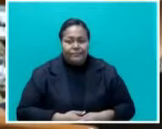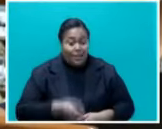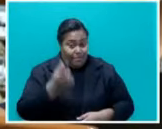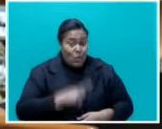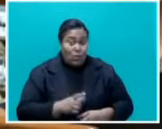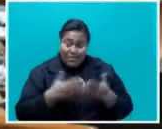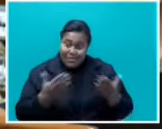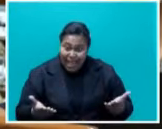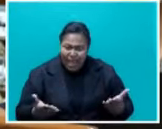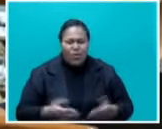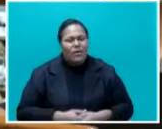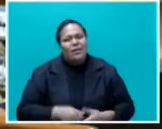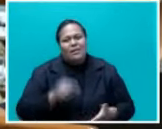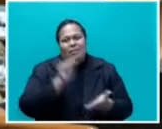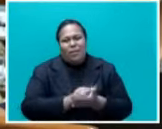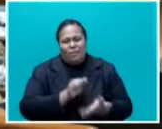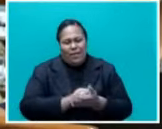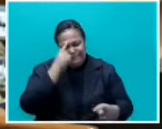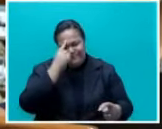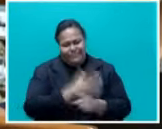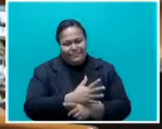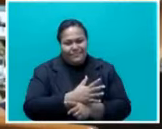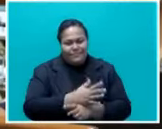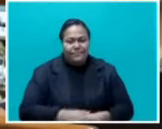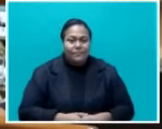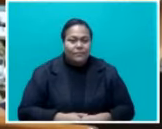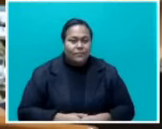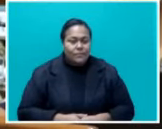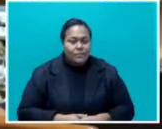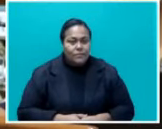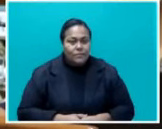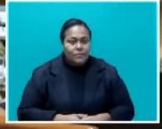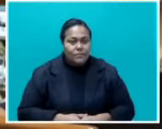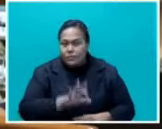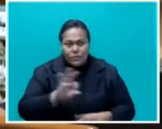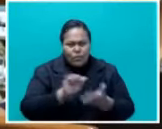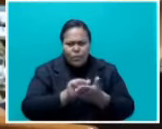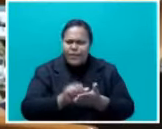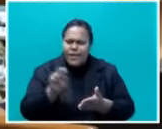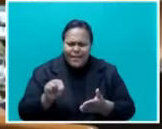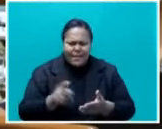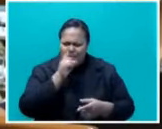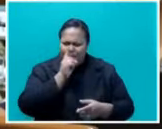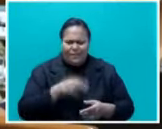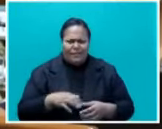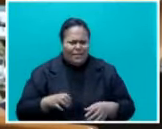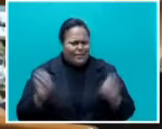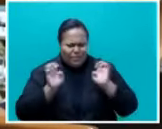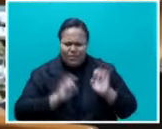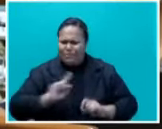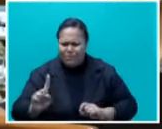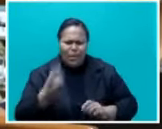create unnecessary confusion, unnecessary requirement for people to go back and re-register